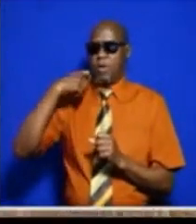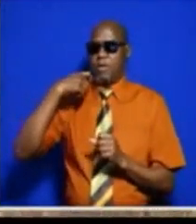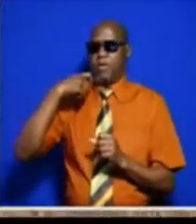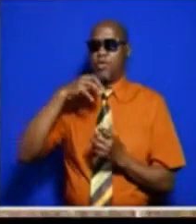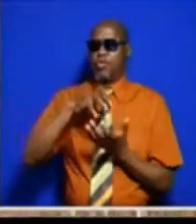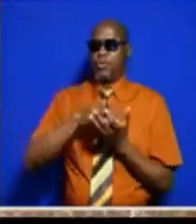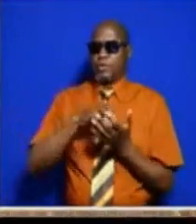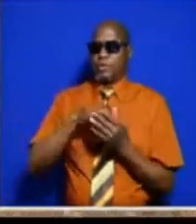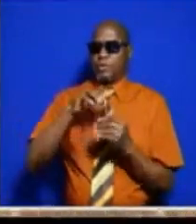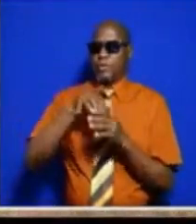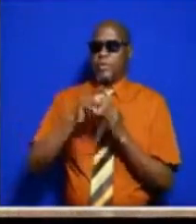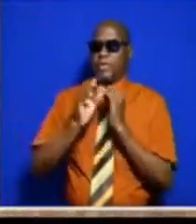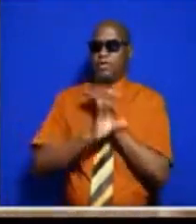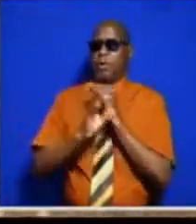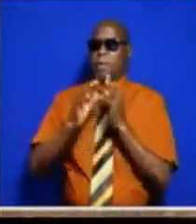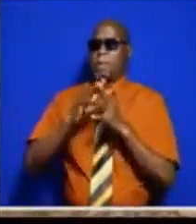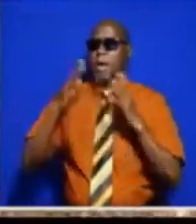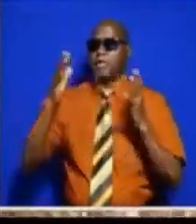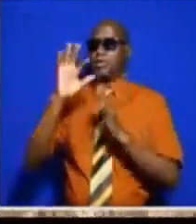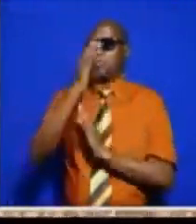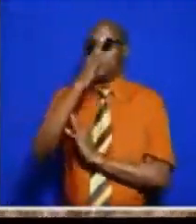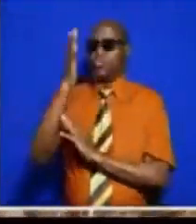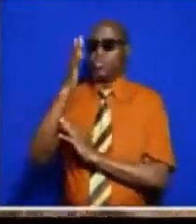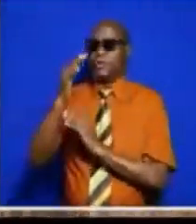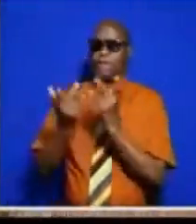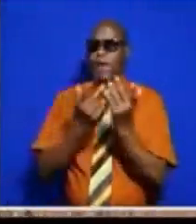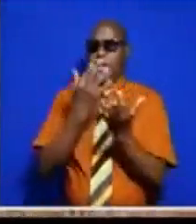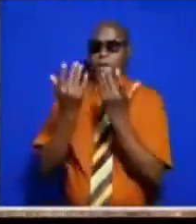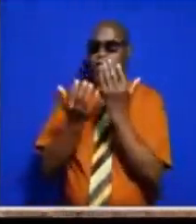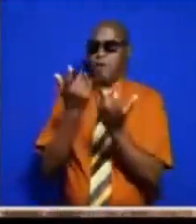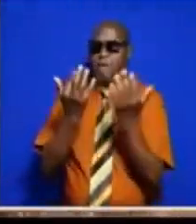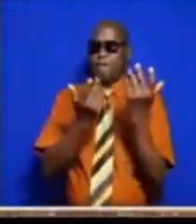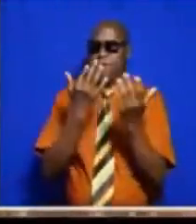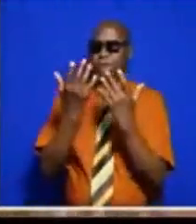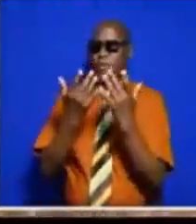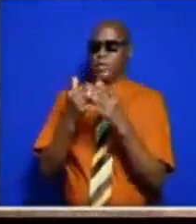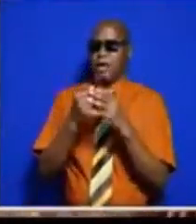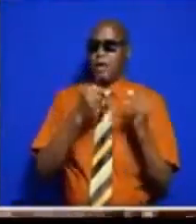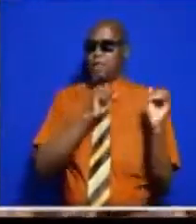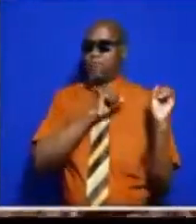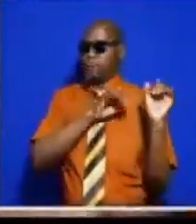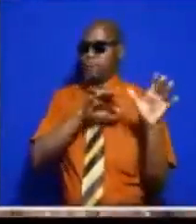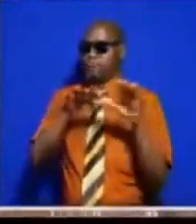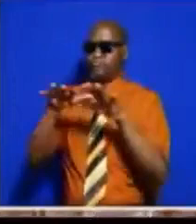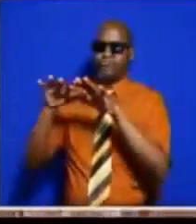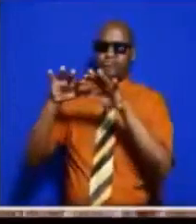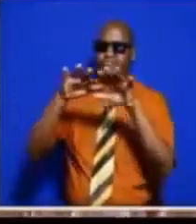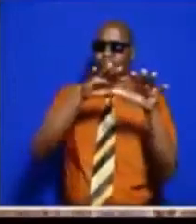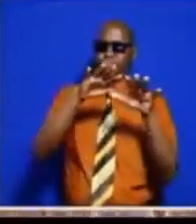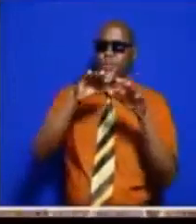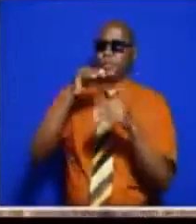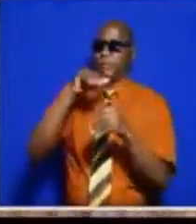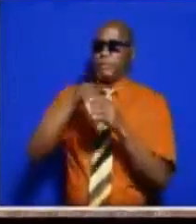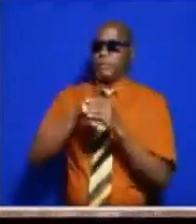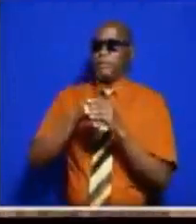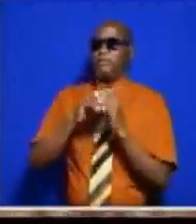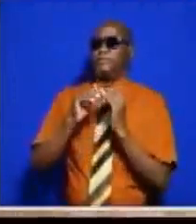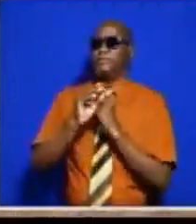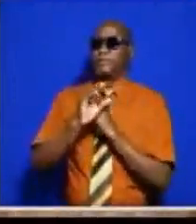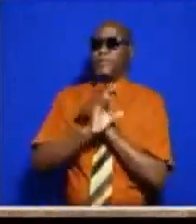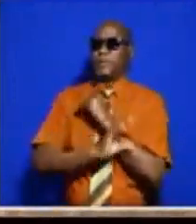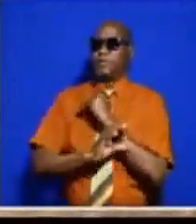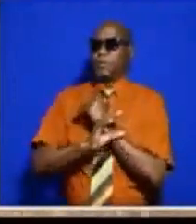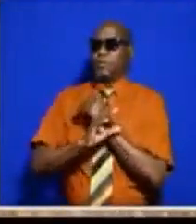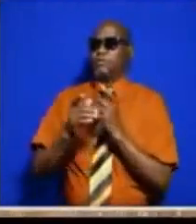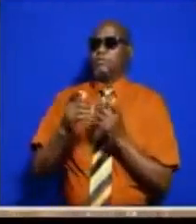country. Massive bushfires are already waging an unprecedented spring heat wave in the country. According to Australian Department